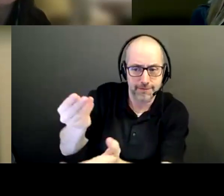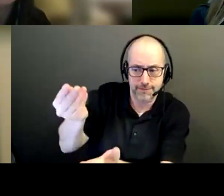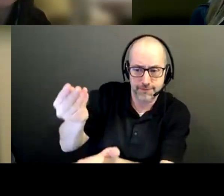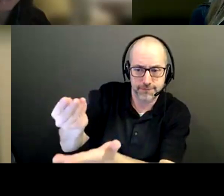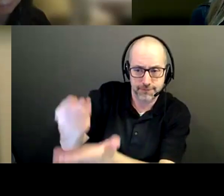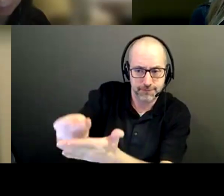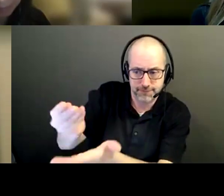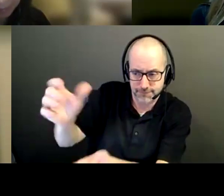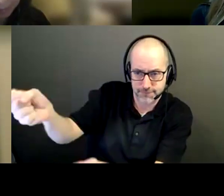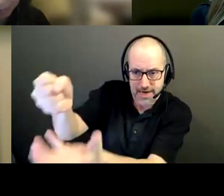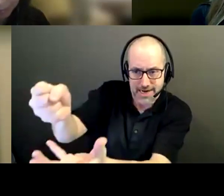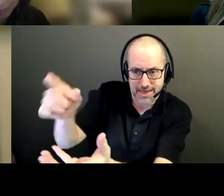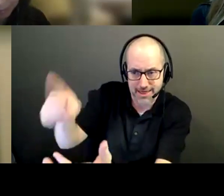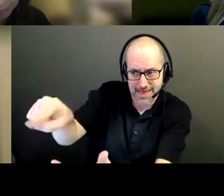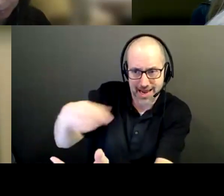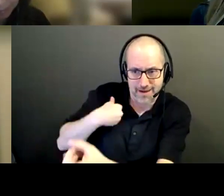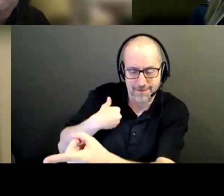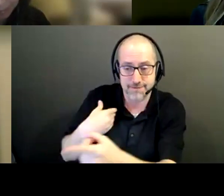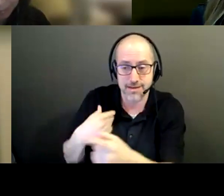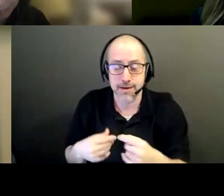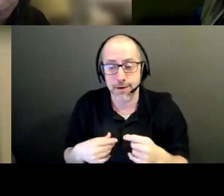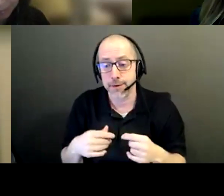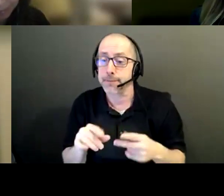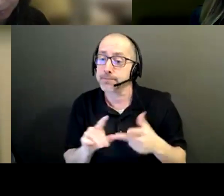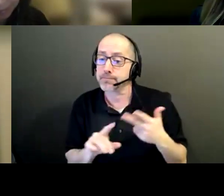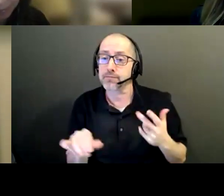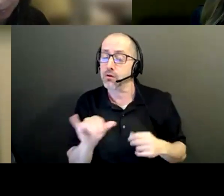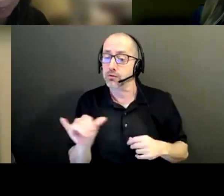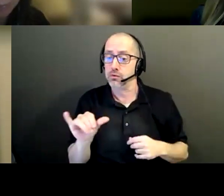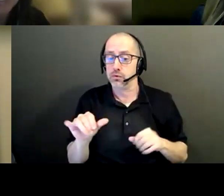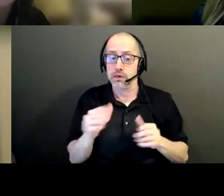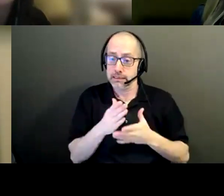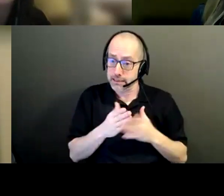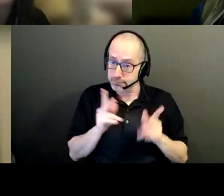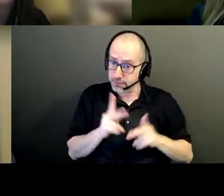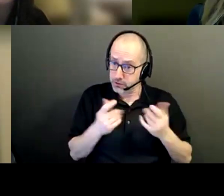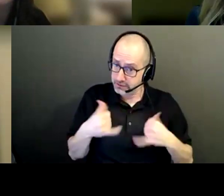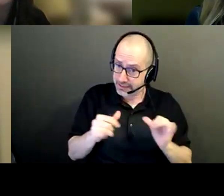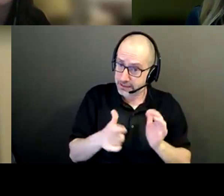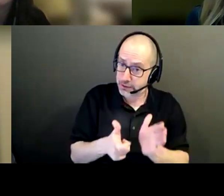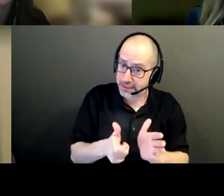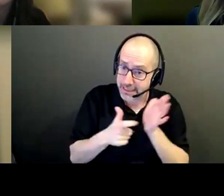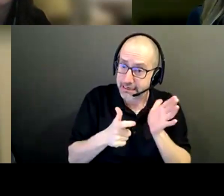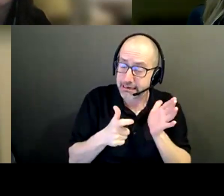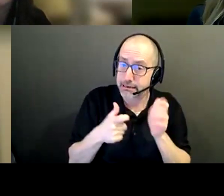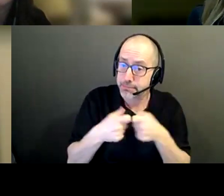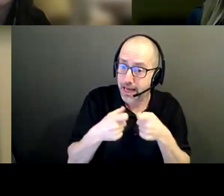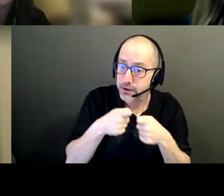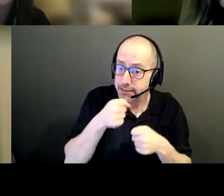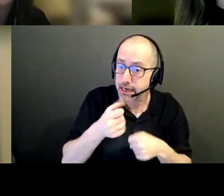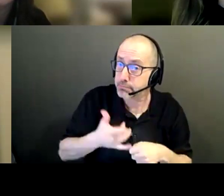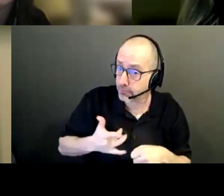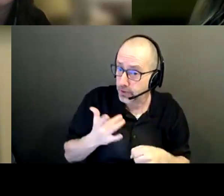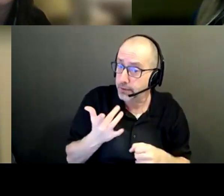thing I'll mention is, of course, some people still need to use batteries and like to have that battery option, but there